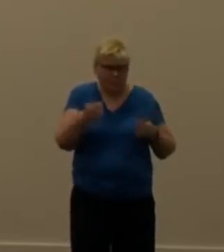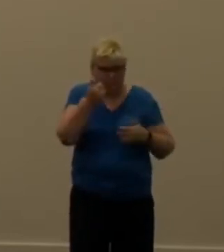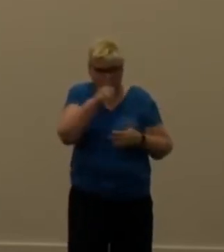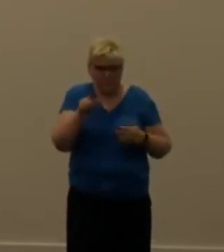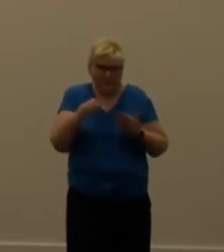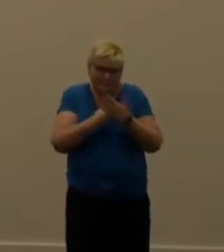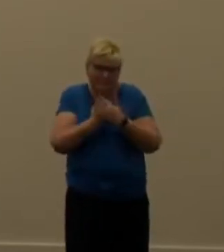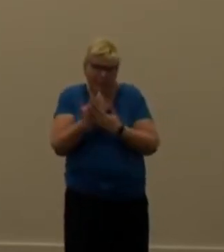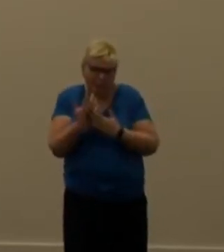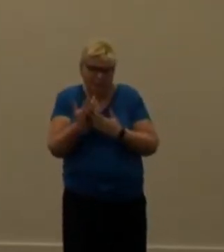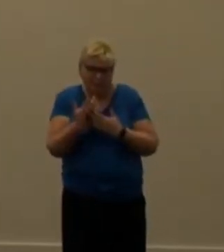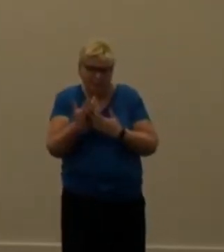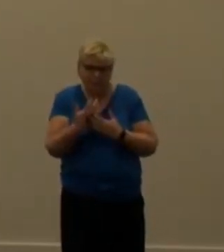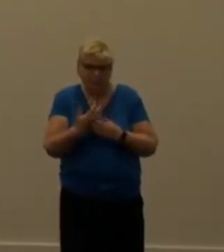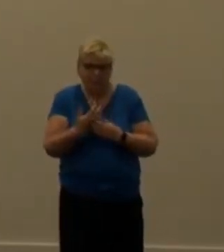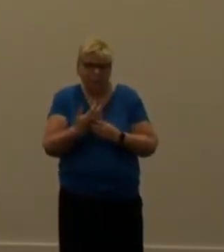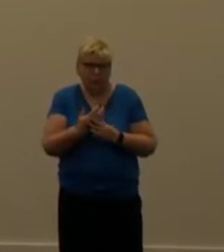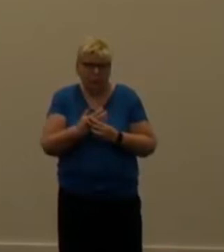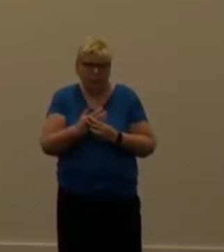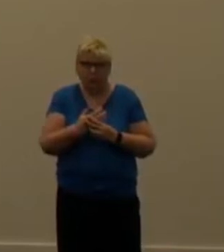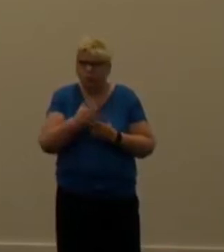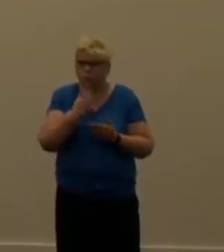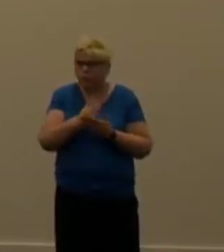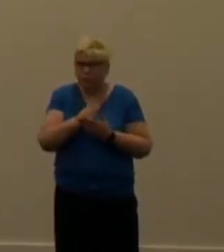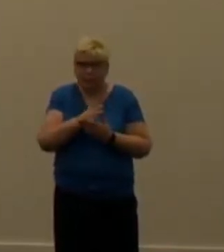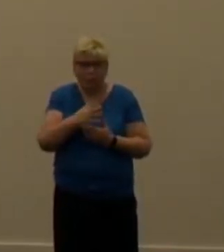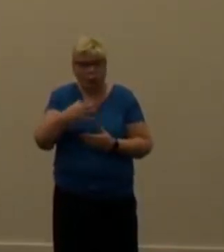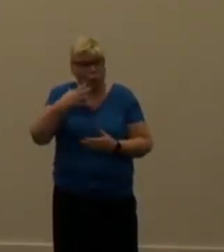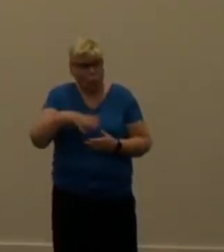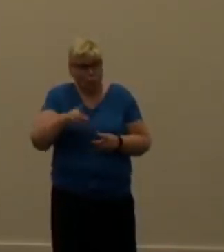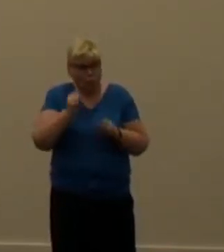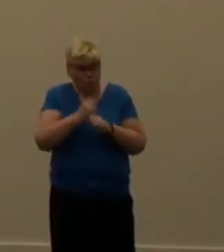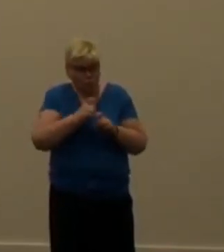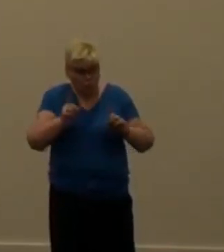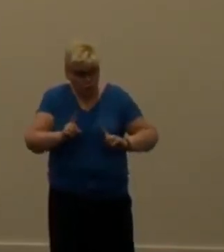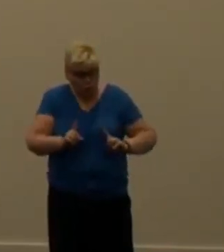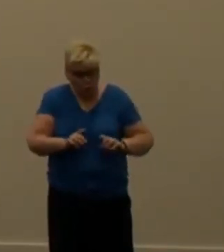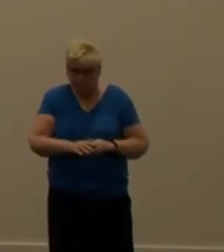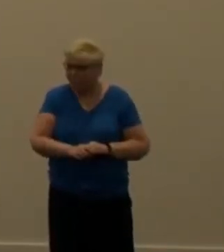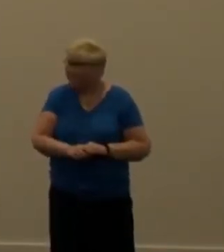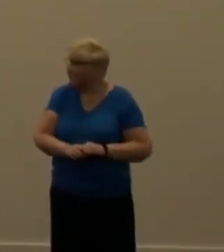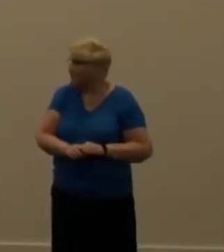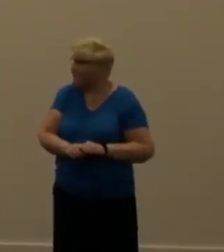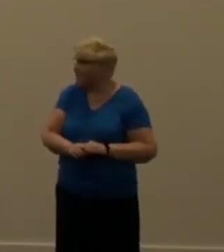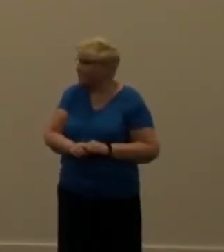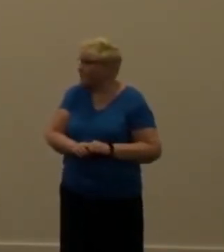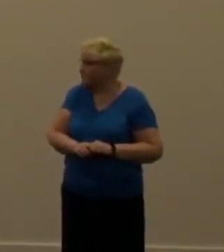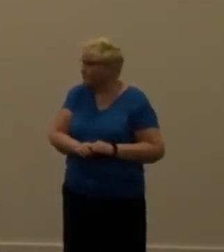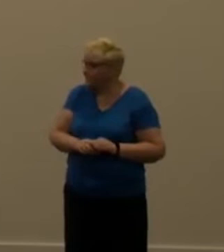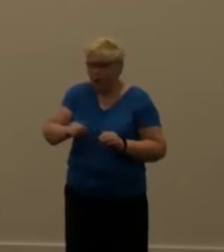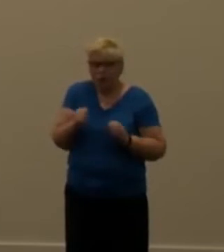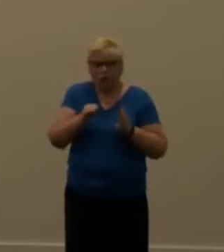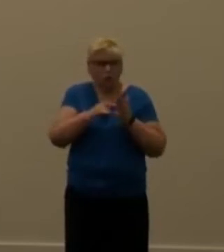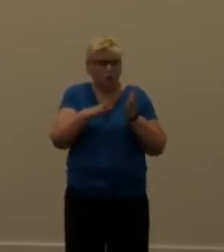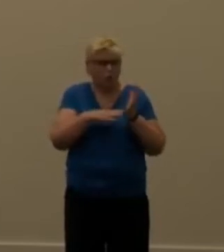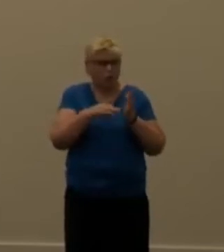development environment. So basically, what I want to be able to do, so I have this SharePoint site called Scottish Summit